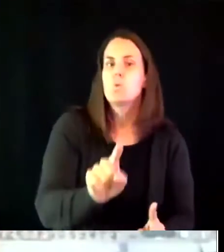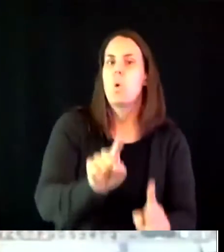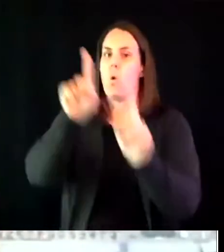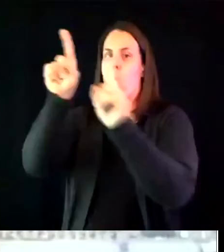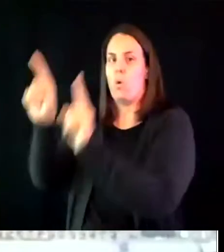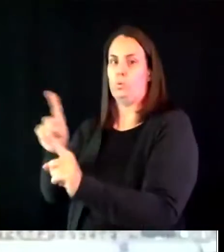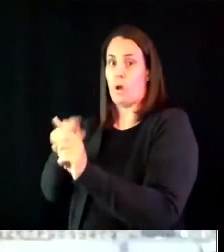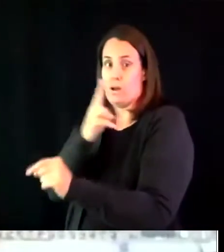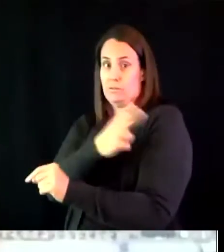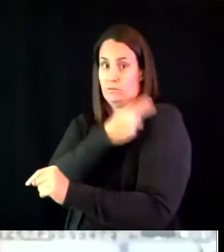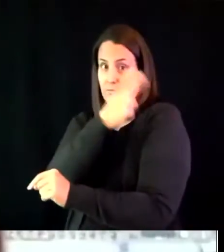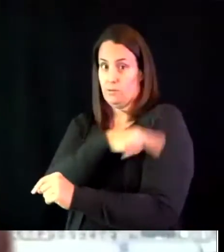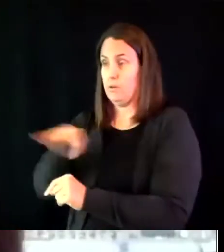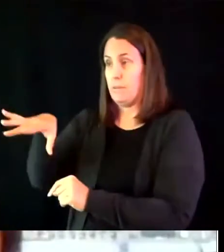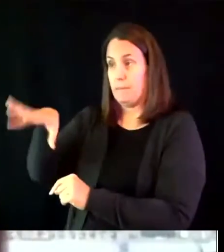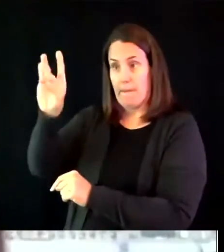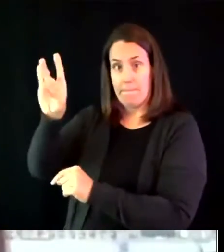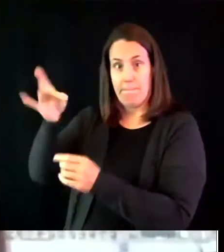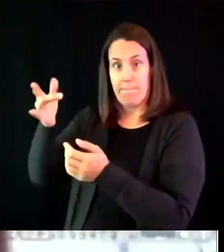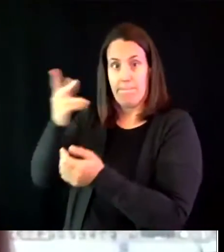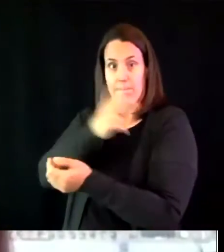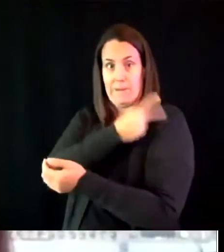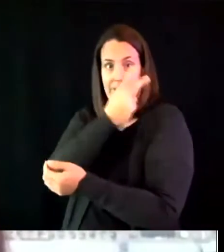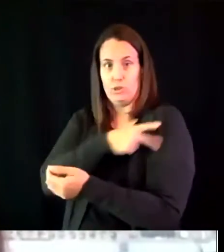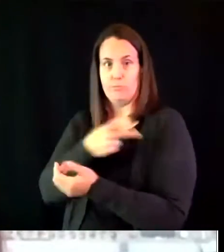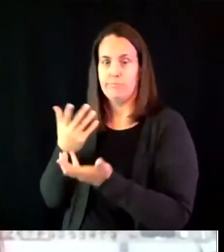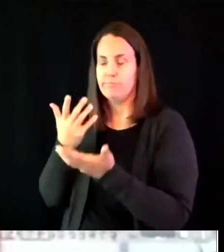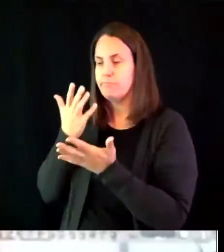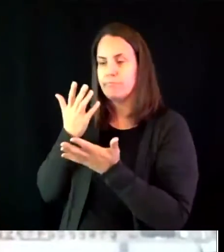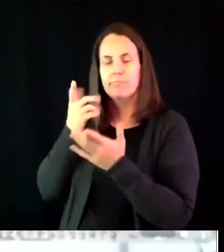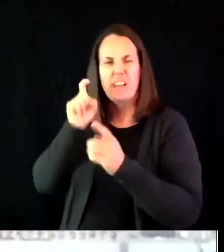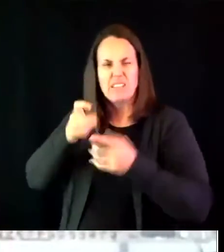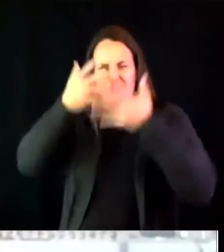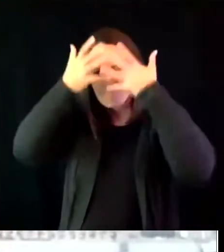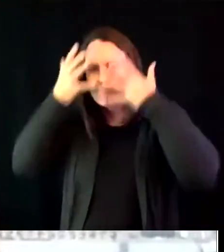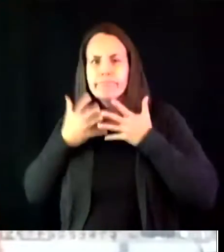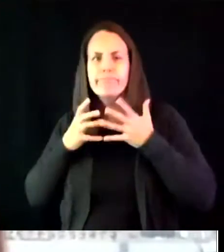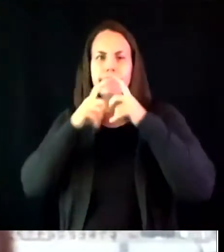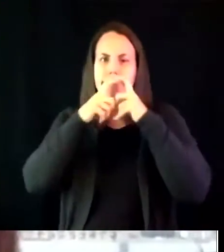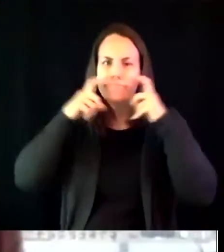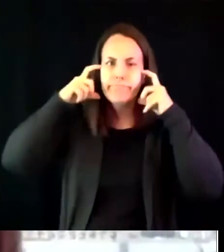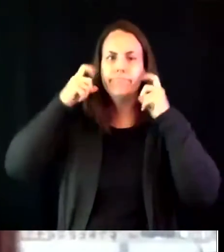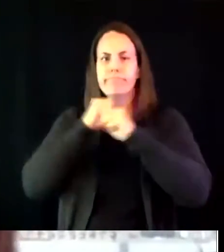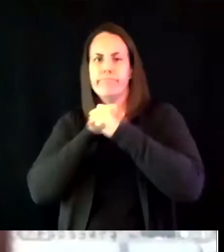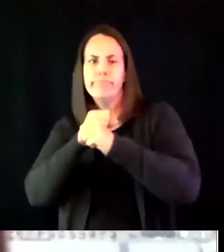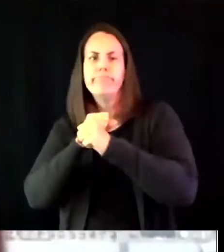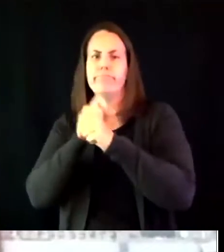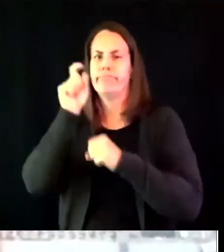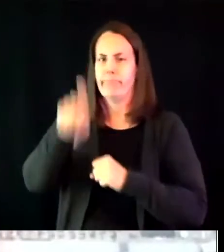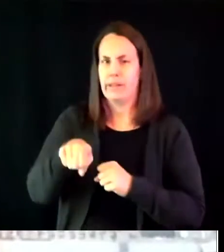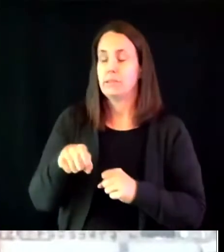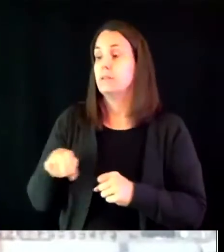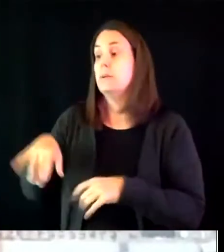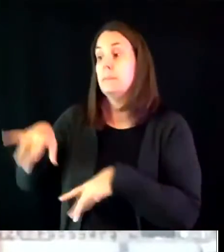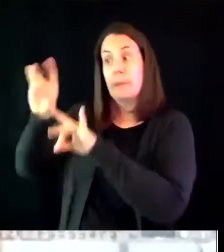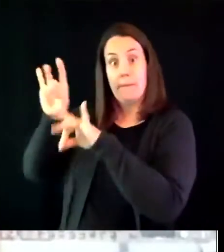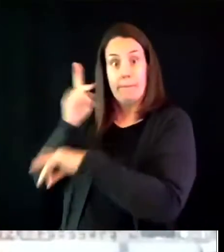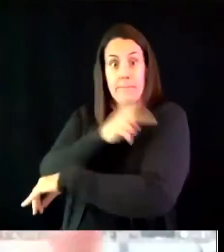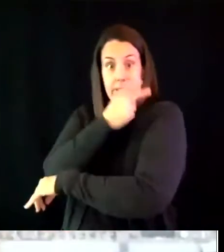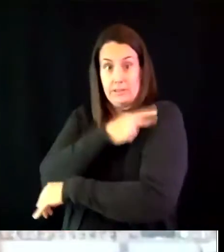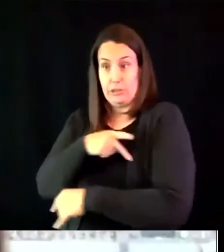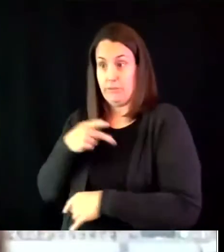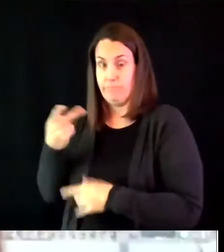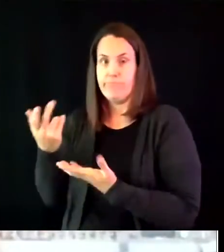appropriate PPE, takes all those precautions very seriously to protect the health and safety of the patient as well as